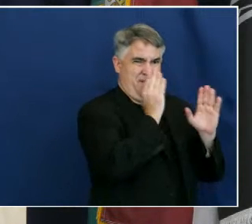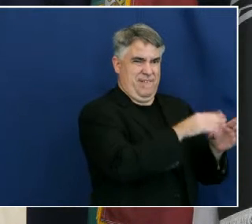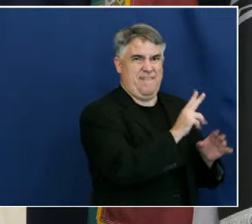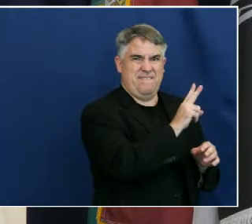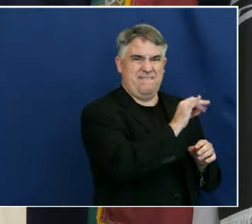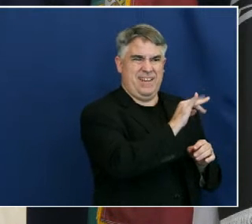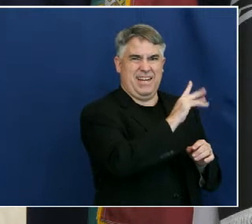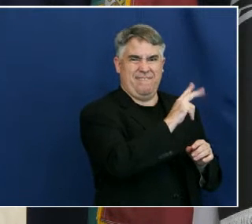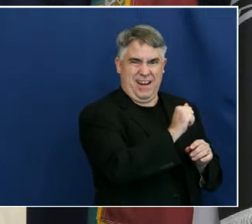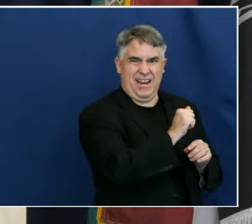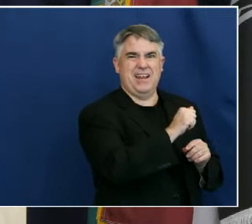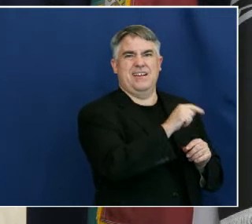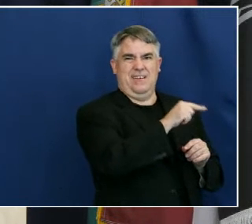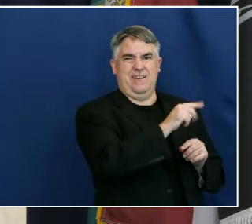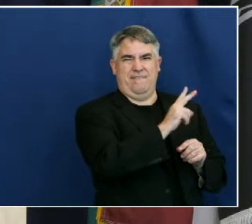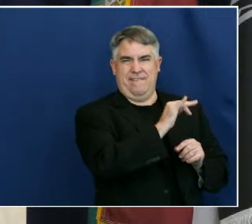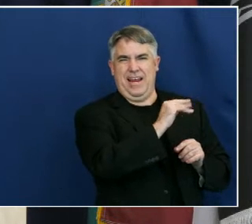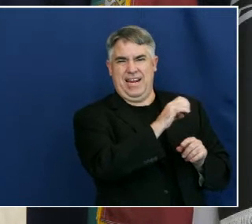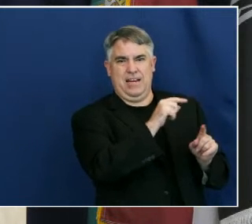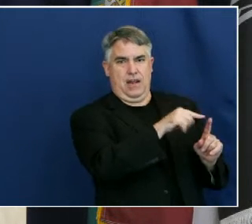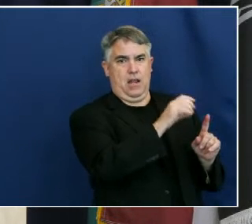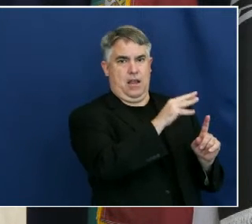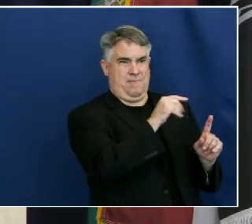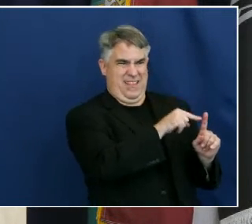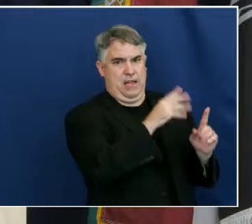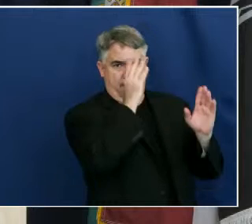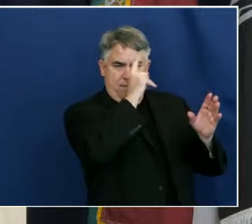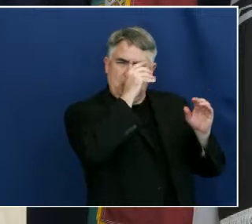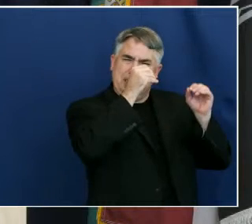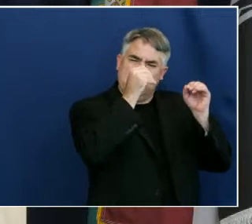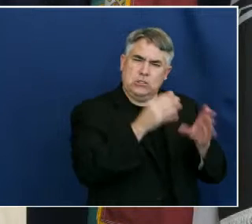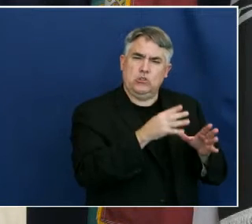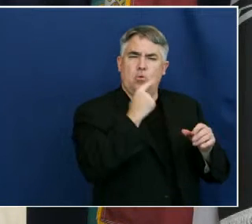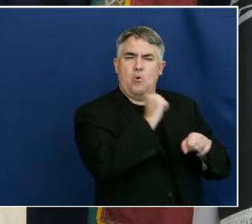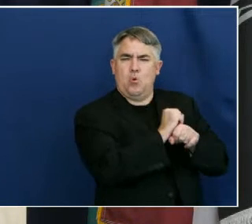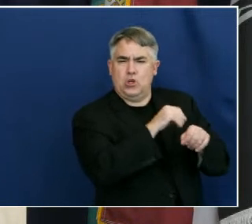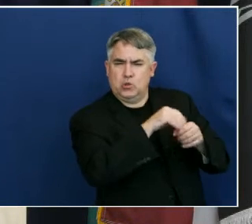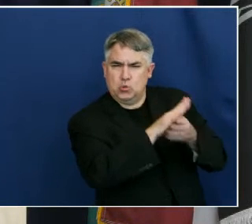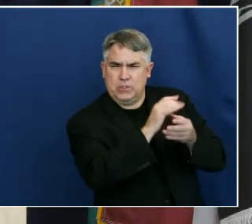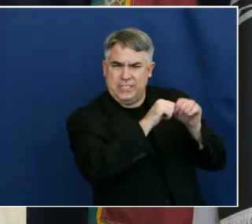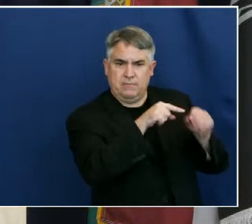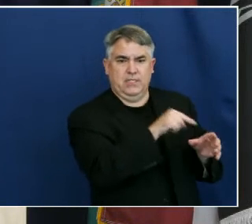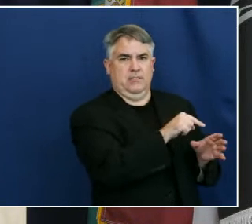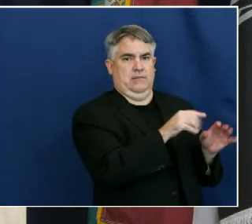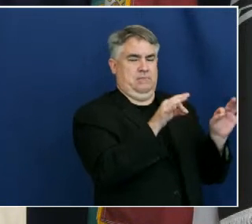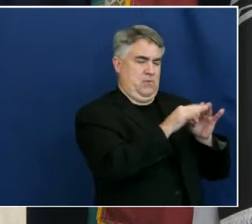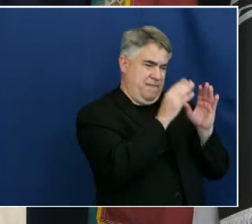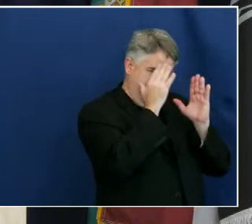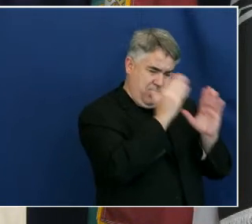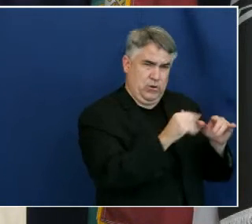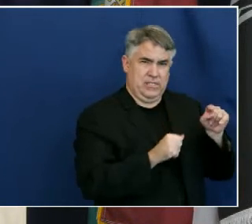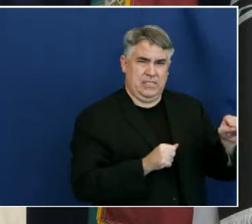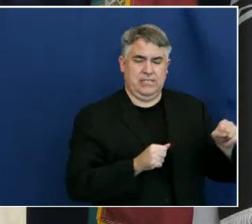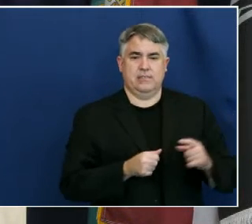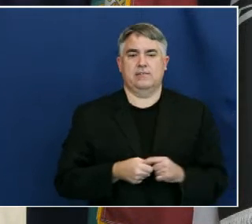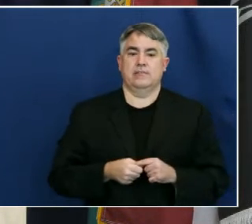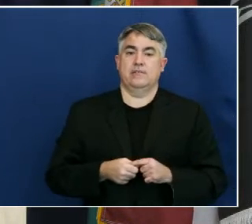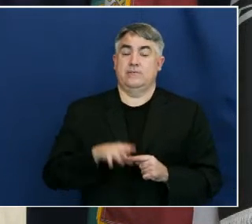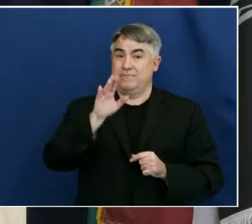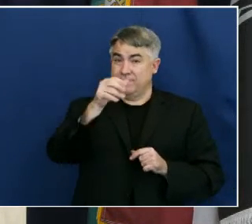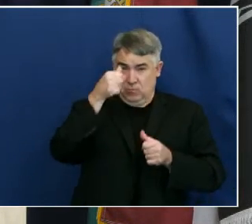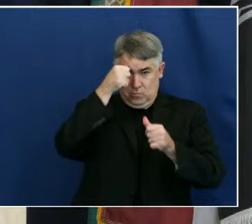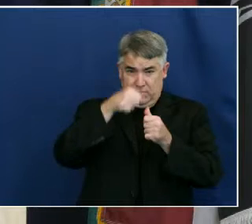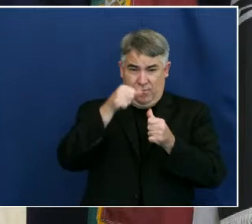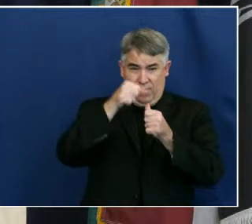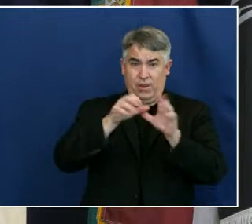reopen, and they will try to prioritize those districts as best they can by zip codes, with the hardest hit communities getting priority, and they will be